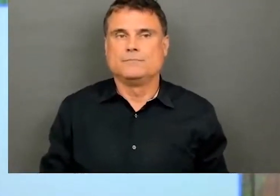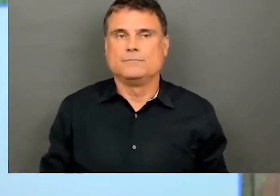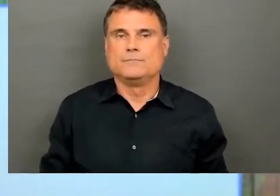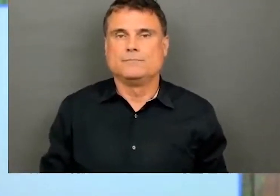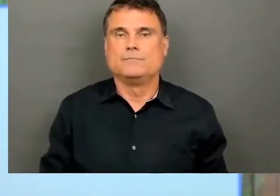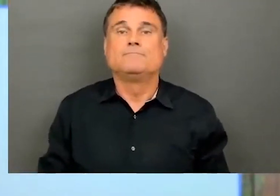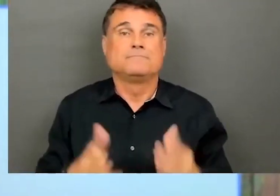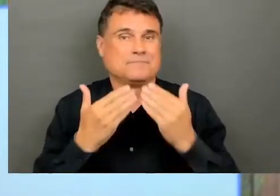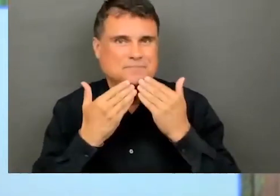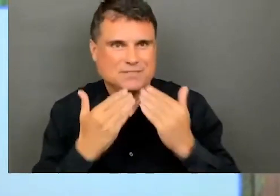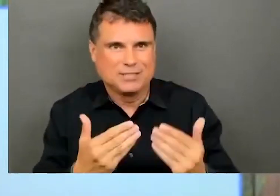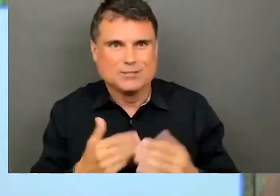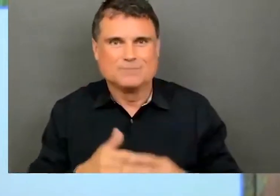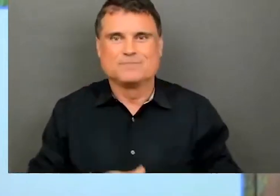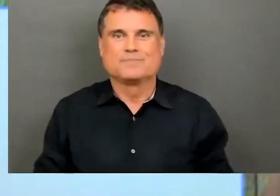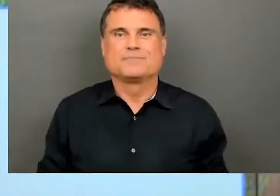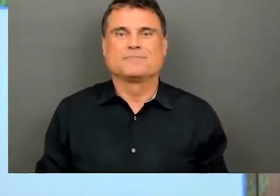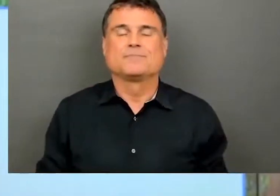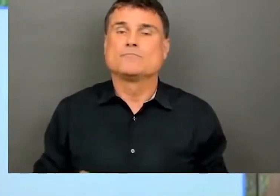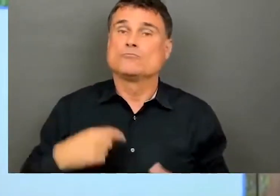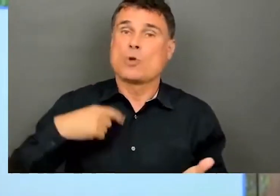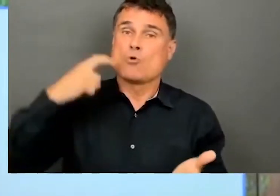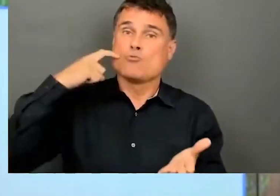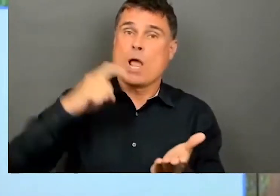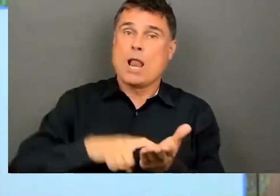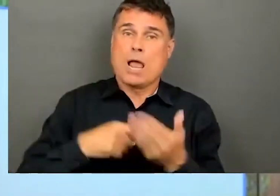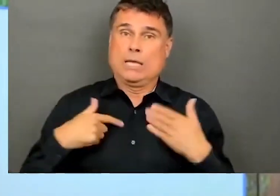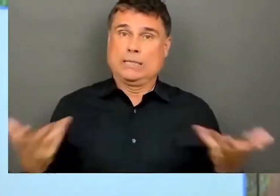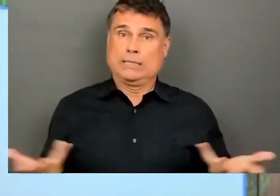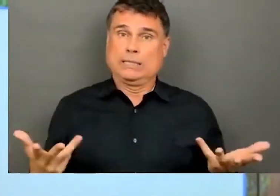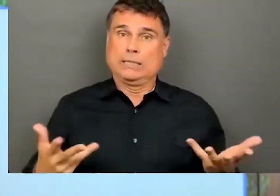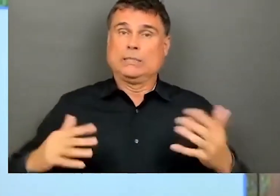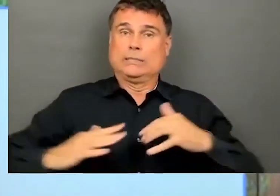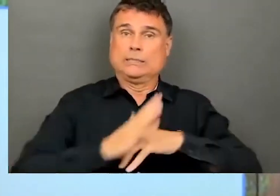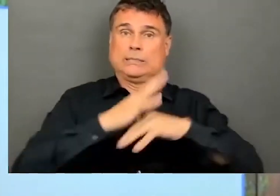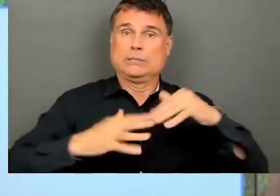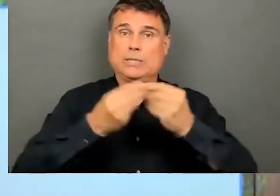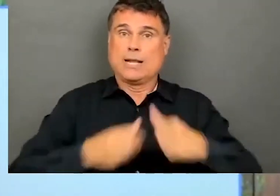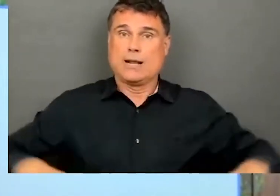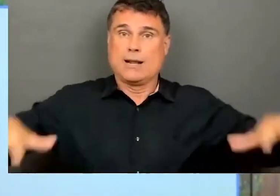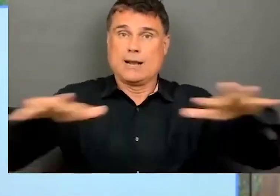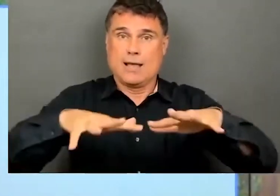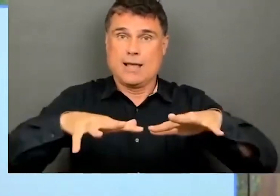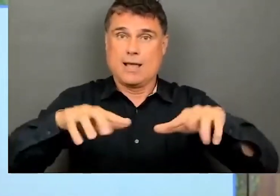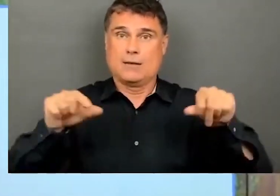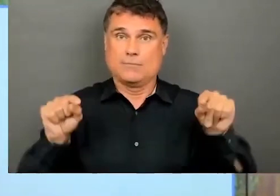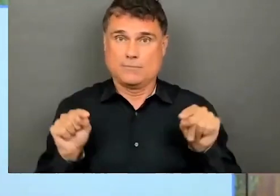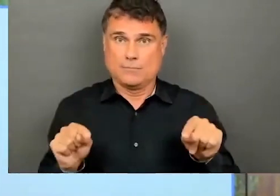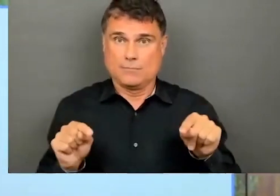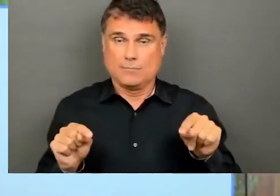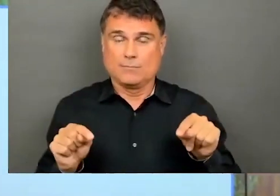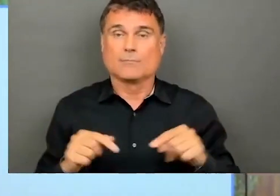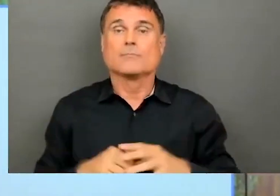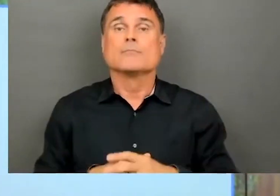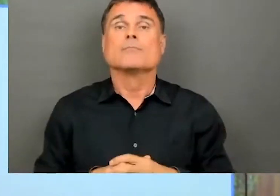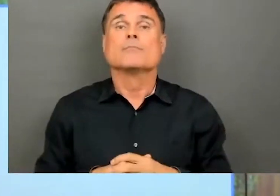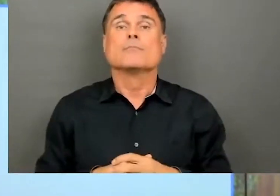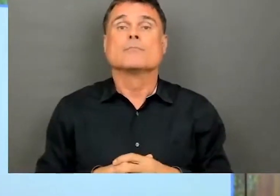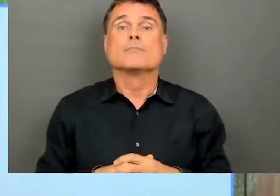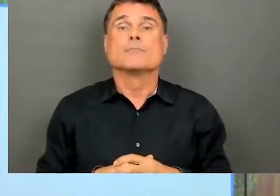Nations, the Tsuut'ina First Nation, the Stoney Nakoda First Nations, and the Métis Nation Region Number 3.